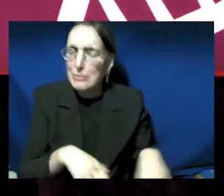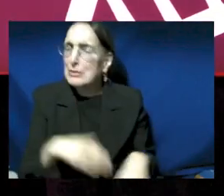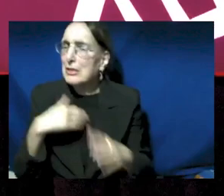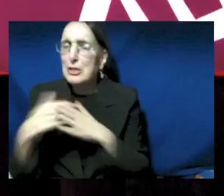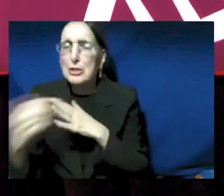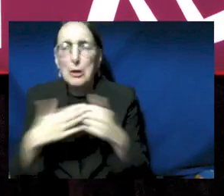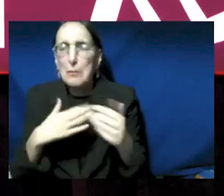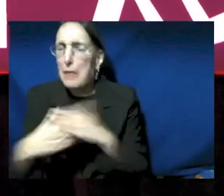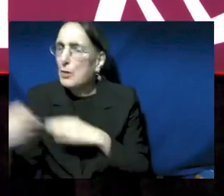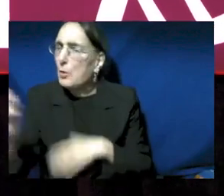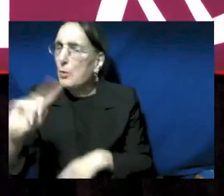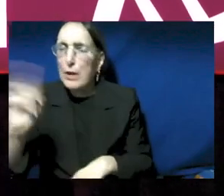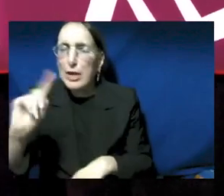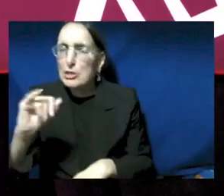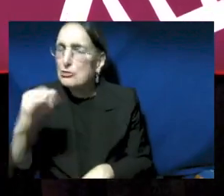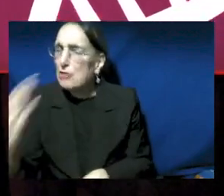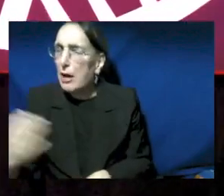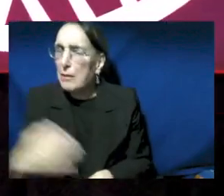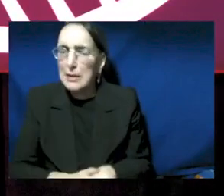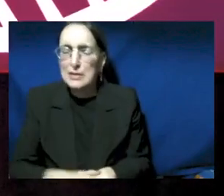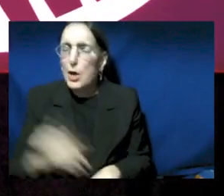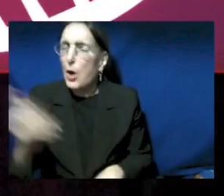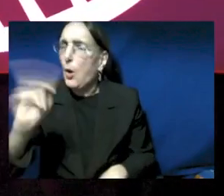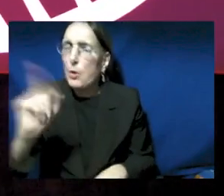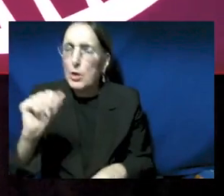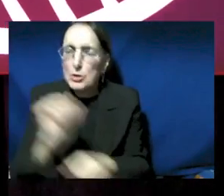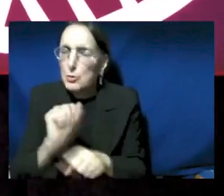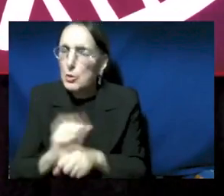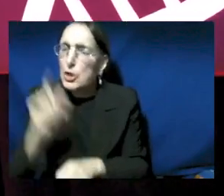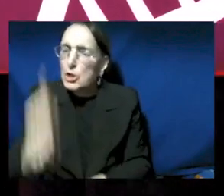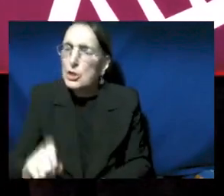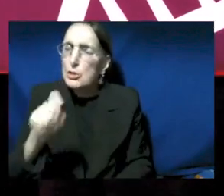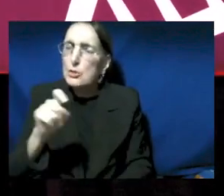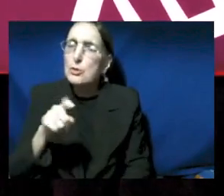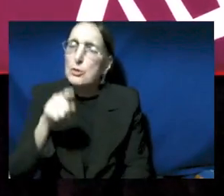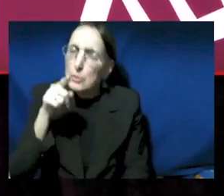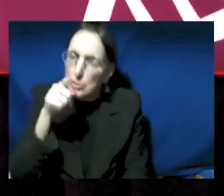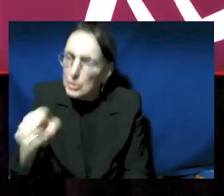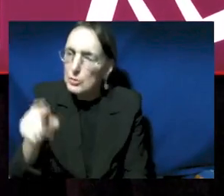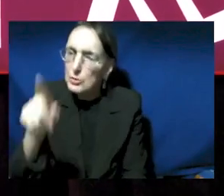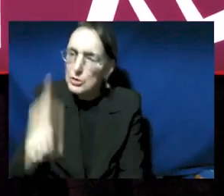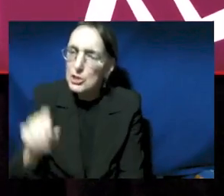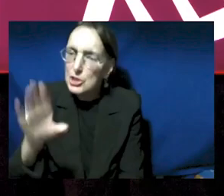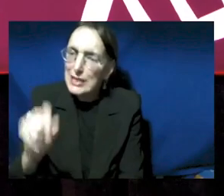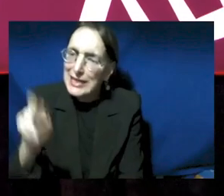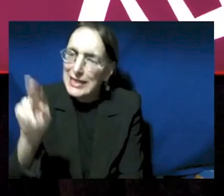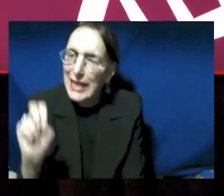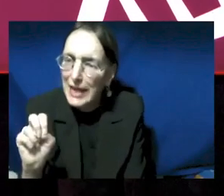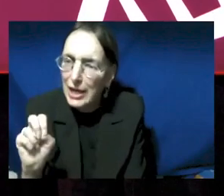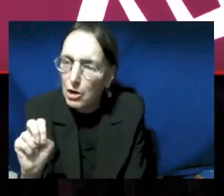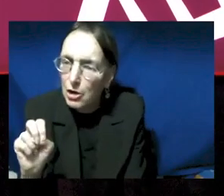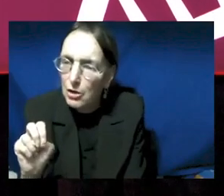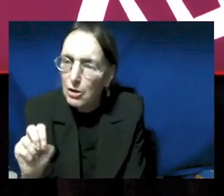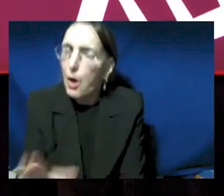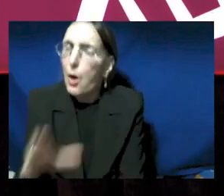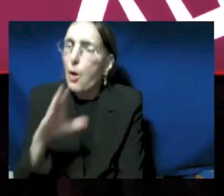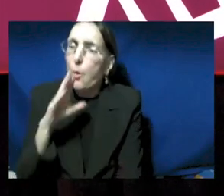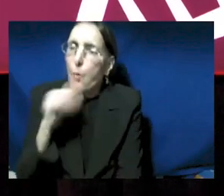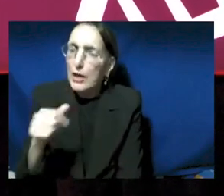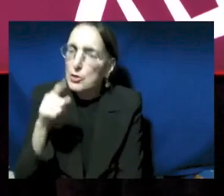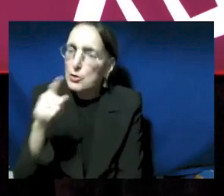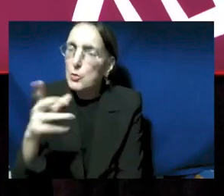care. Why would you not want every single human being to have decent quality of